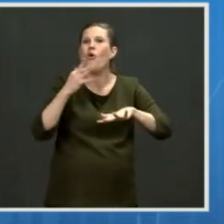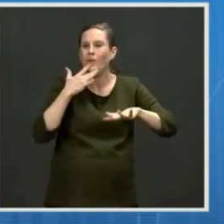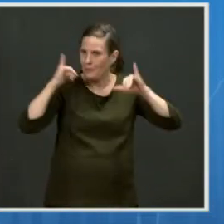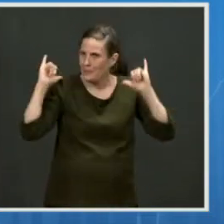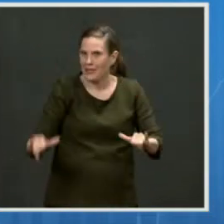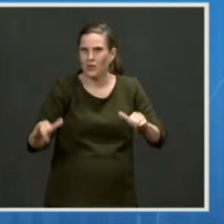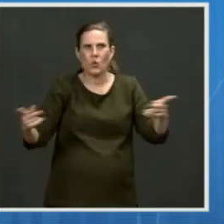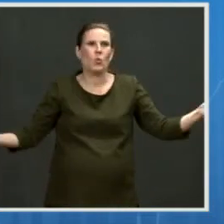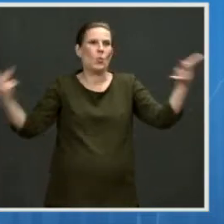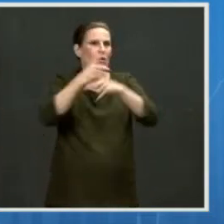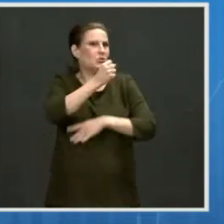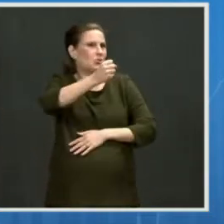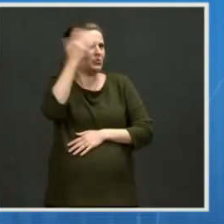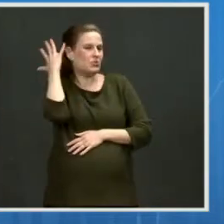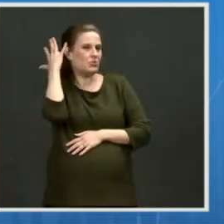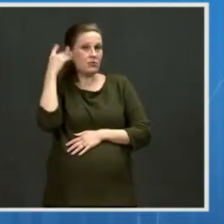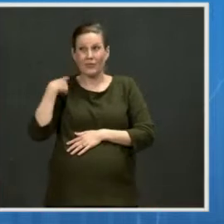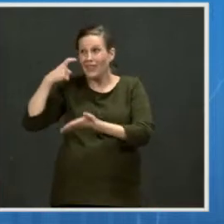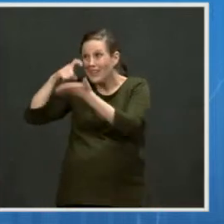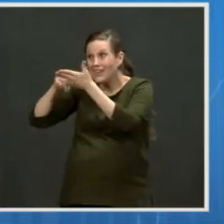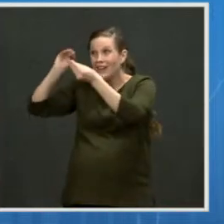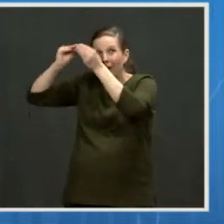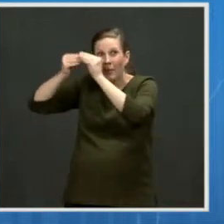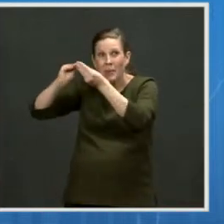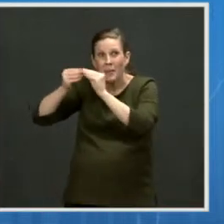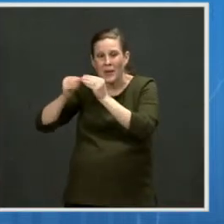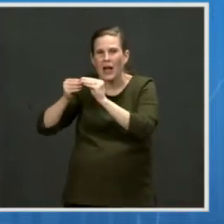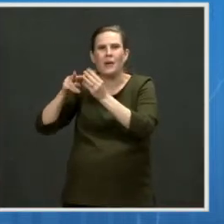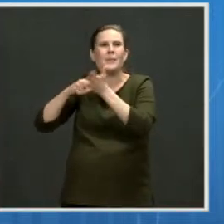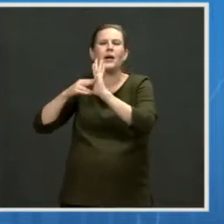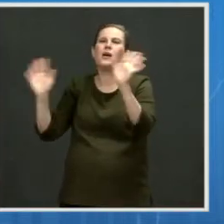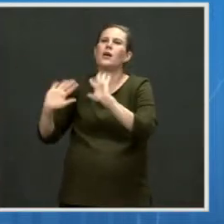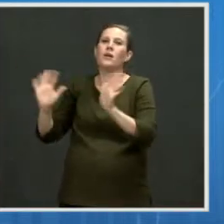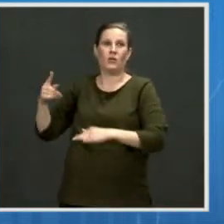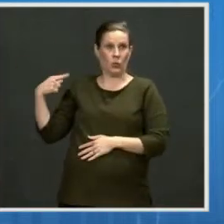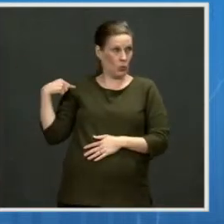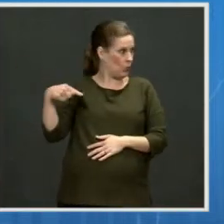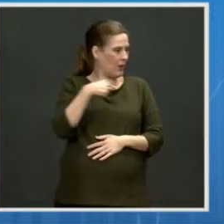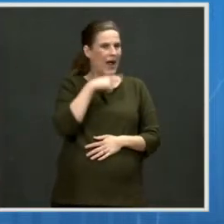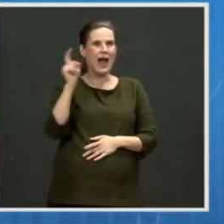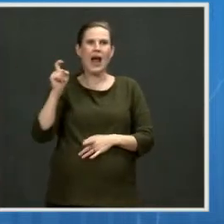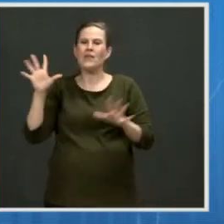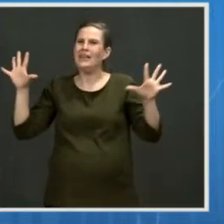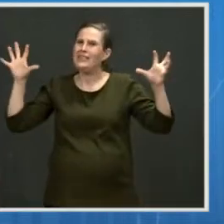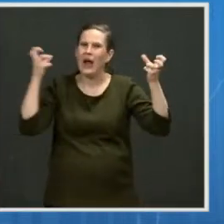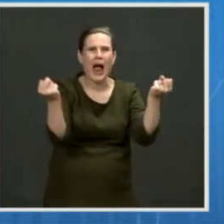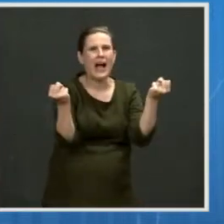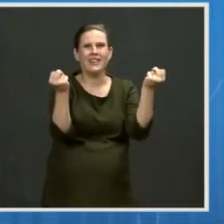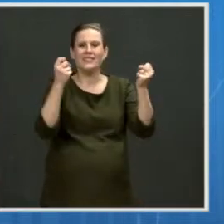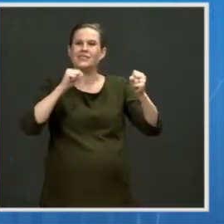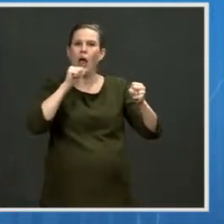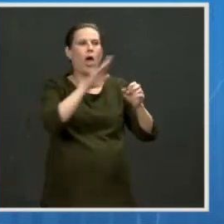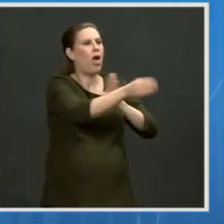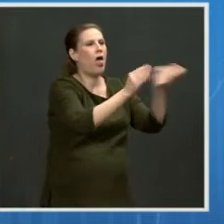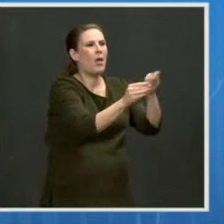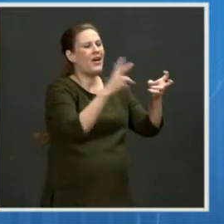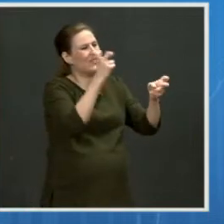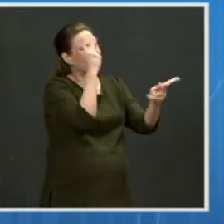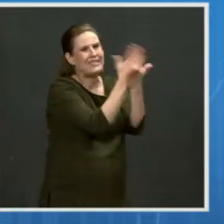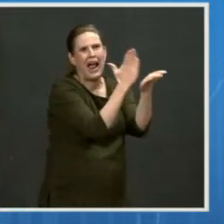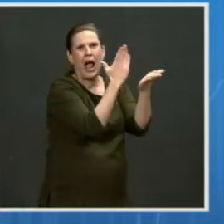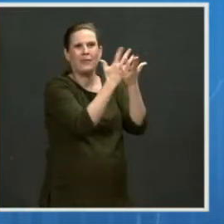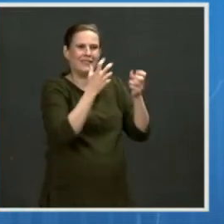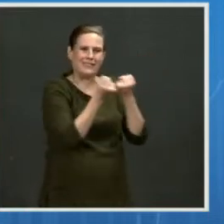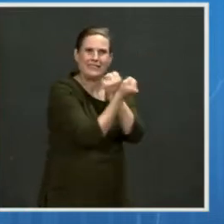of us continue to do our part to drive down cases and reduce the spread of COVID-19 and get people vaccinated as quickly